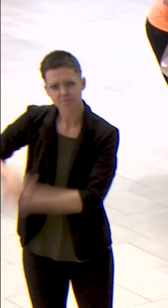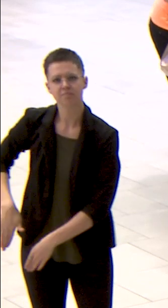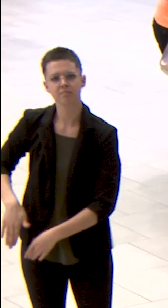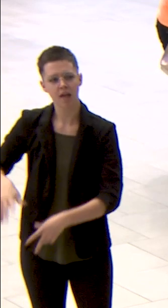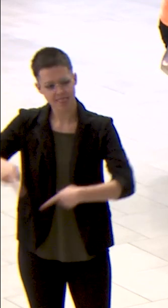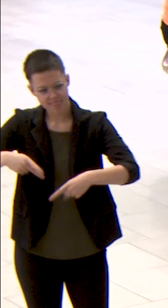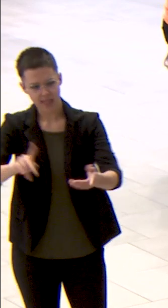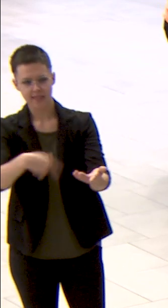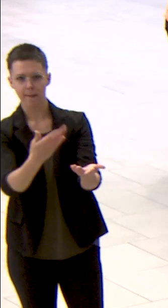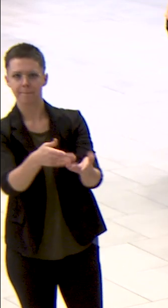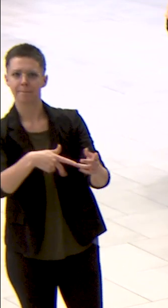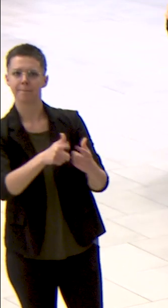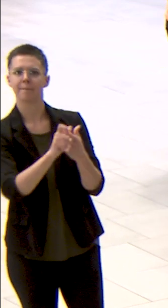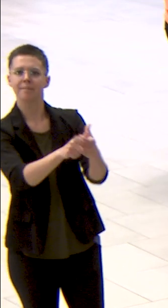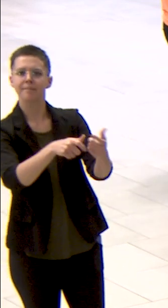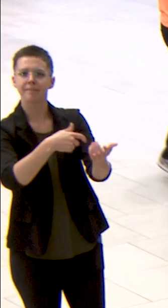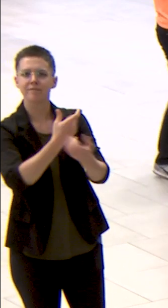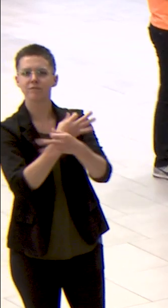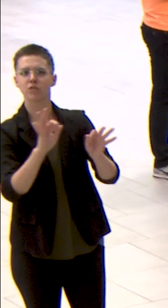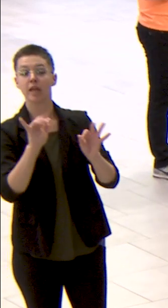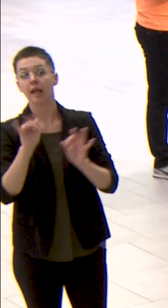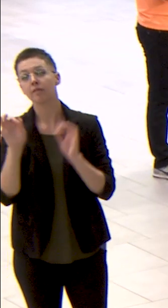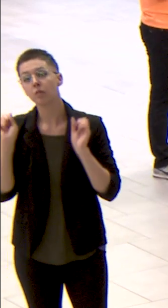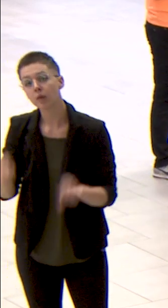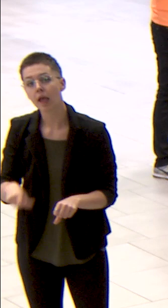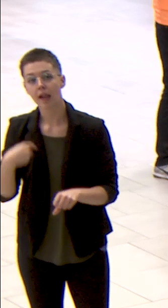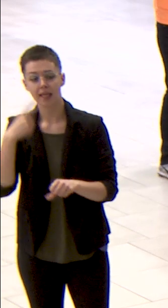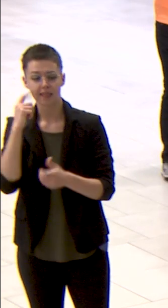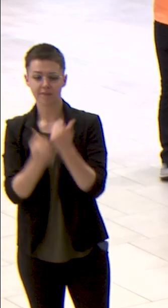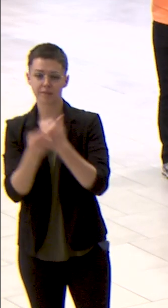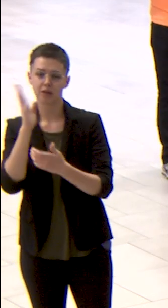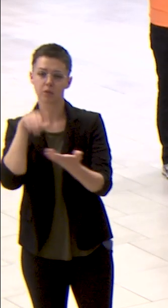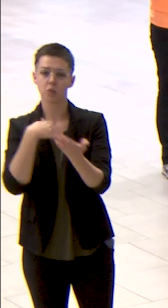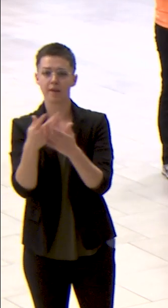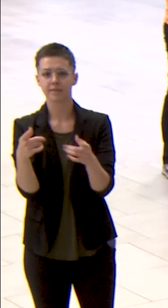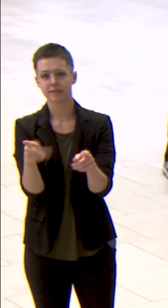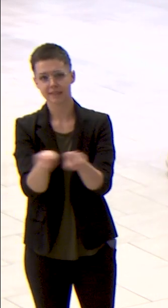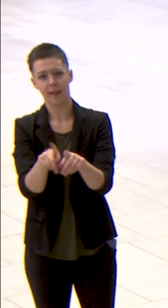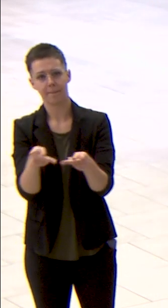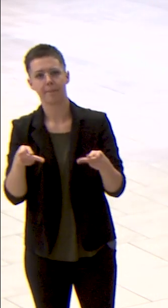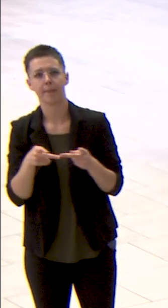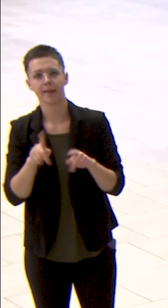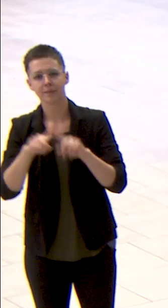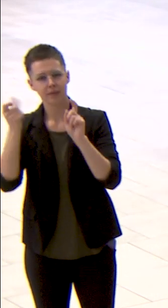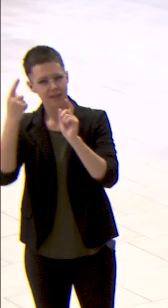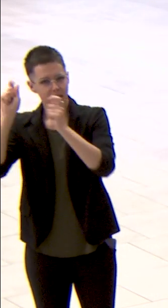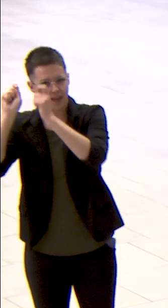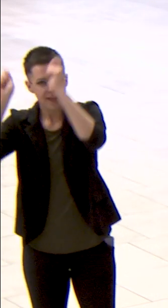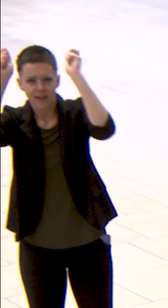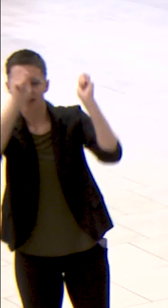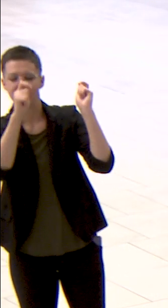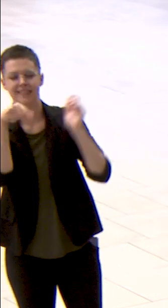go, let them run. And if we can do that, I think we all get to the same place. So, but frame switching is a much deeper